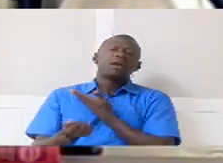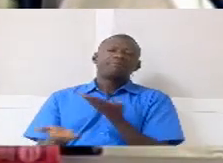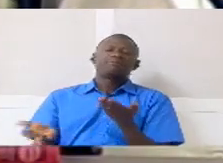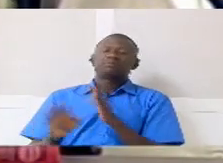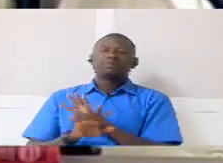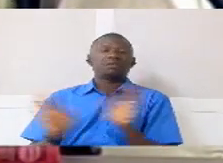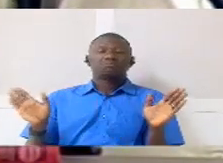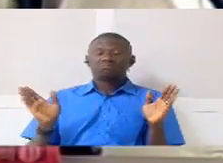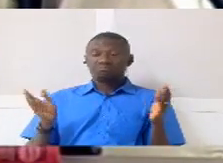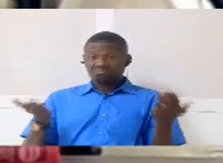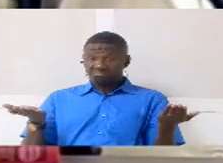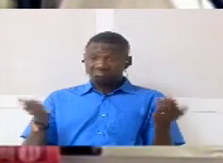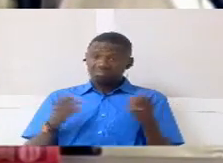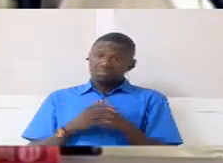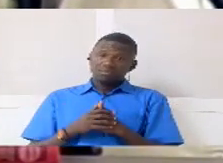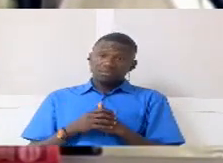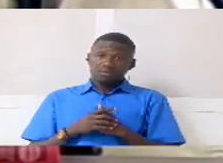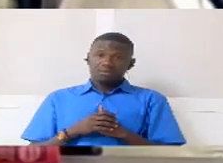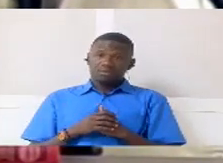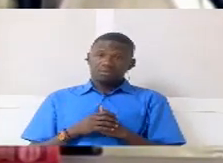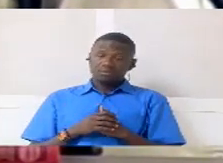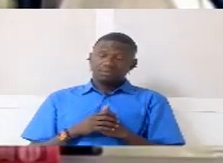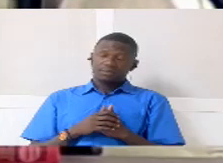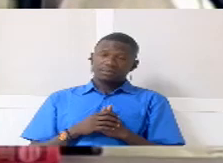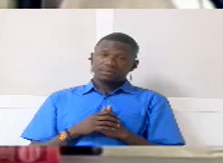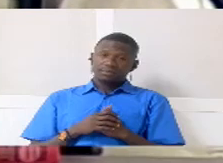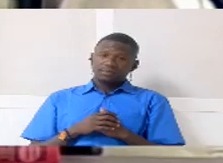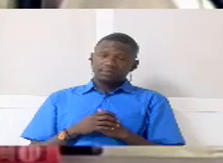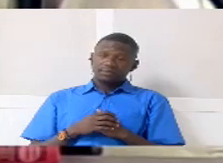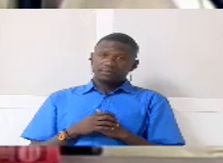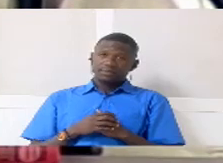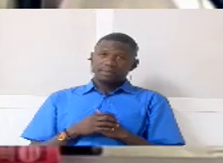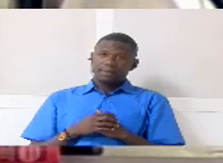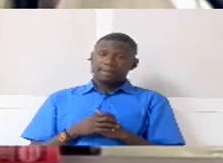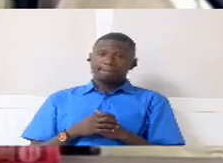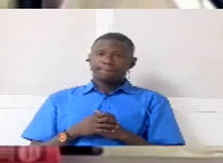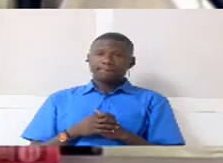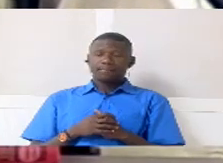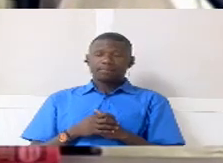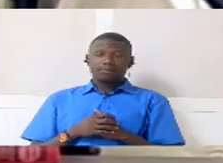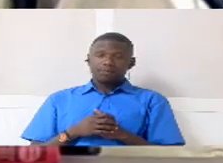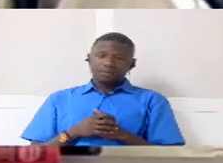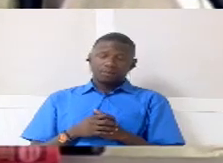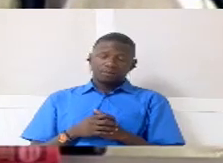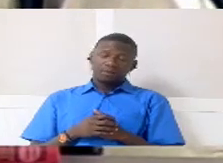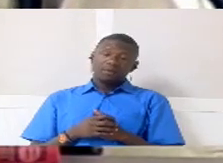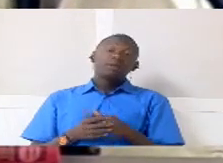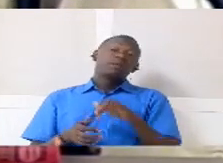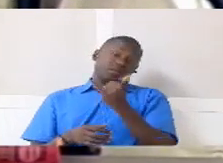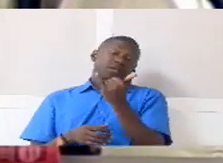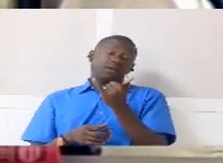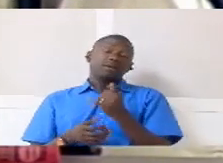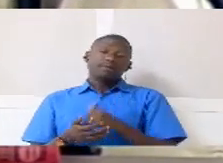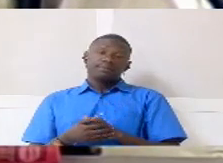ko ay nyanta soronna kaso mu nyati dron kawlunati kay sindi sindi lalaje abole nyamanu. That was how it